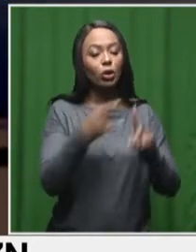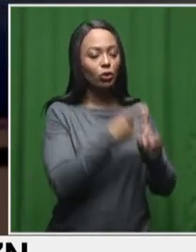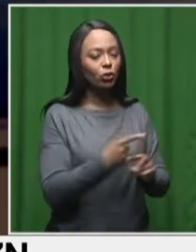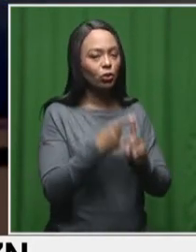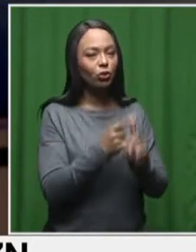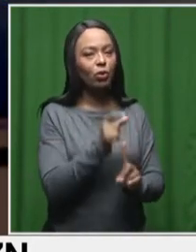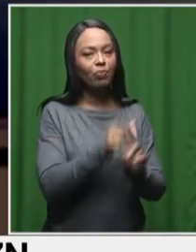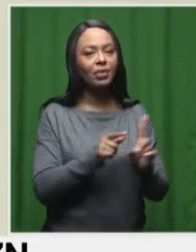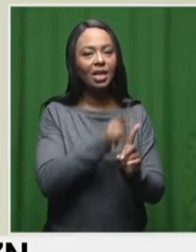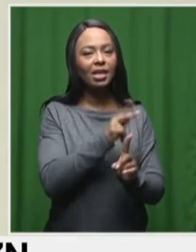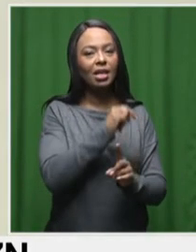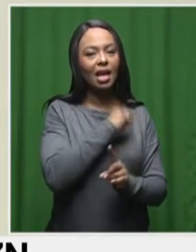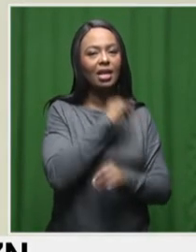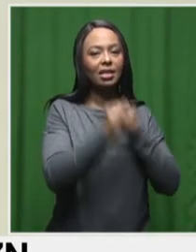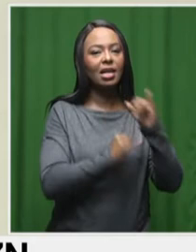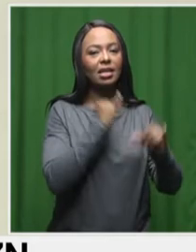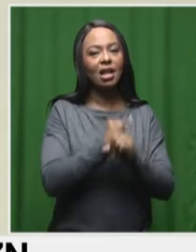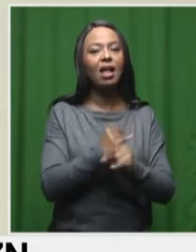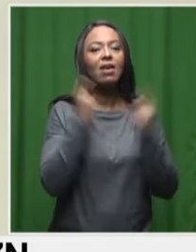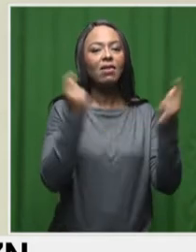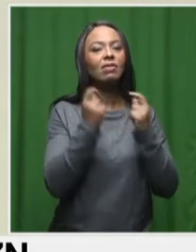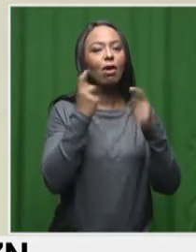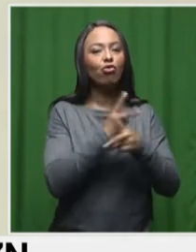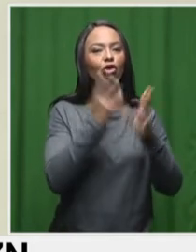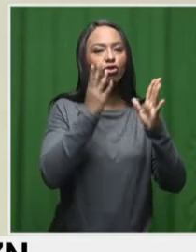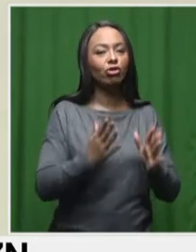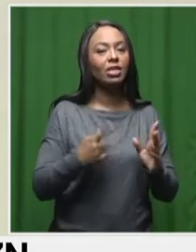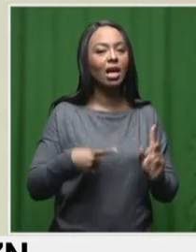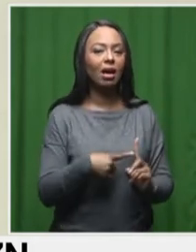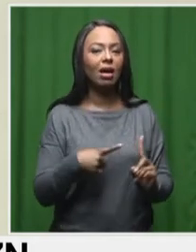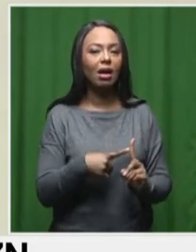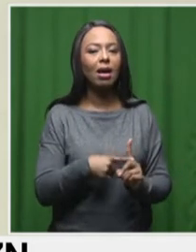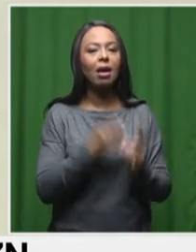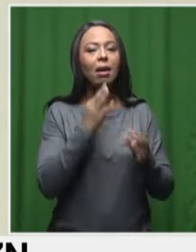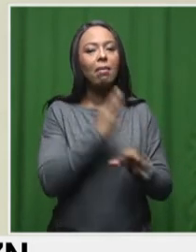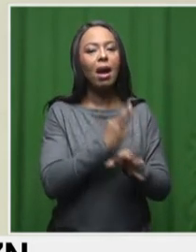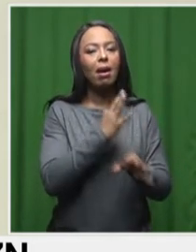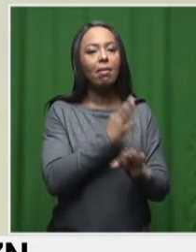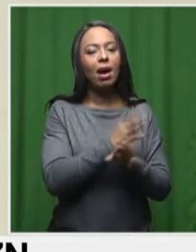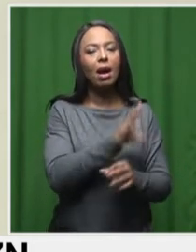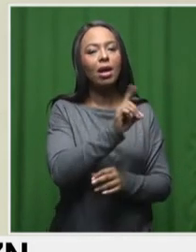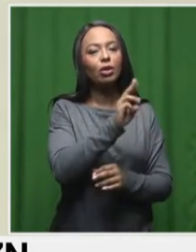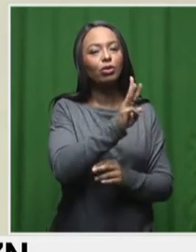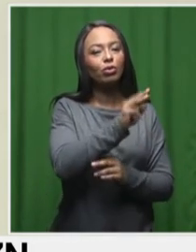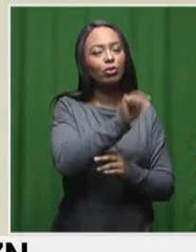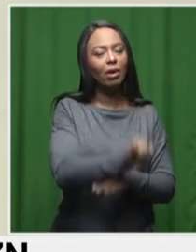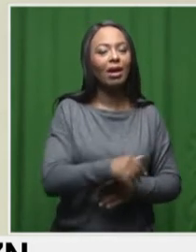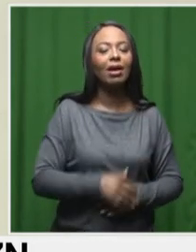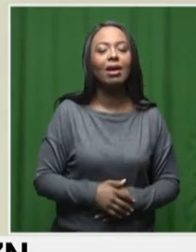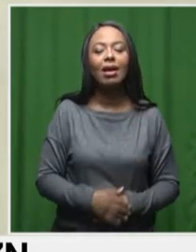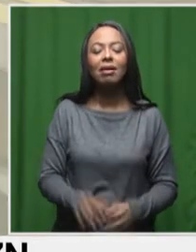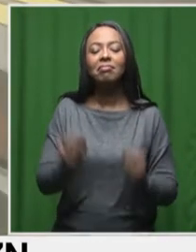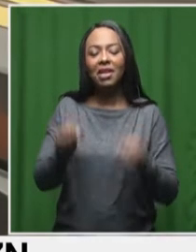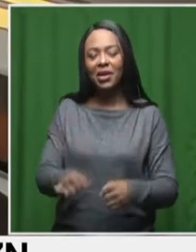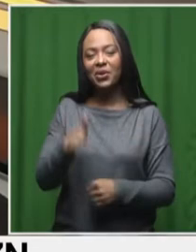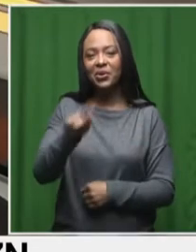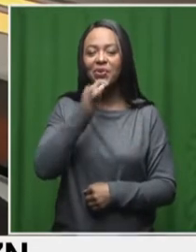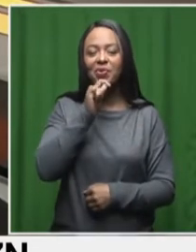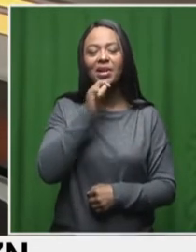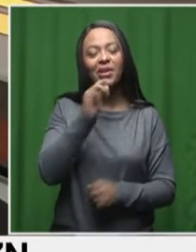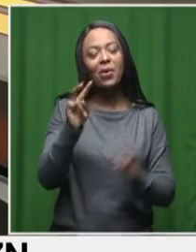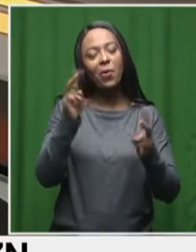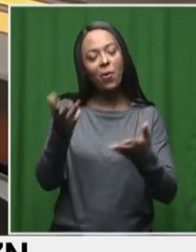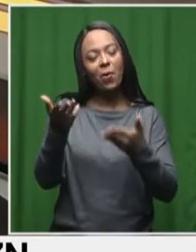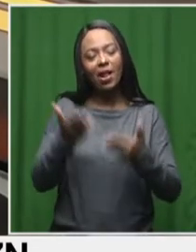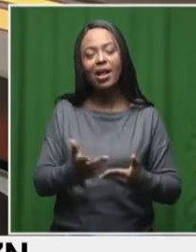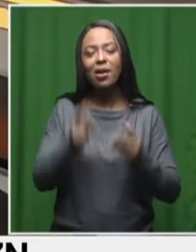course, KZN International Festival producer Babu Atlas Duma. Gentlemen, good morning. Welcome to Morning Live. Good morning. I'm going to